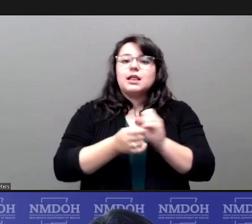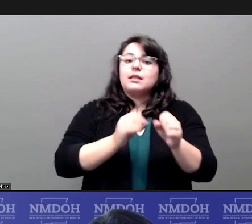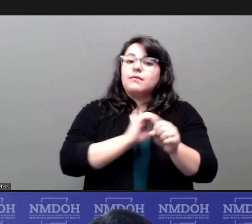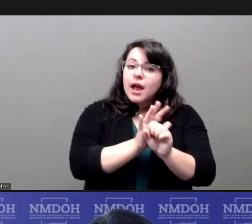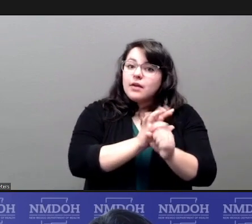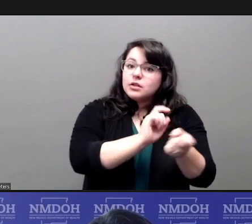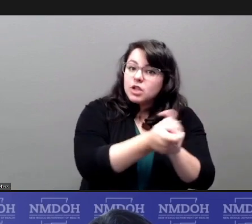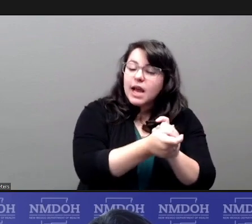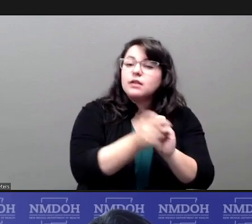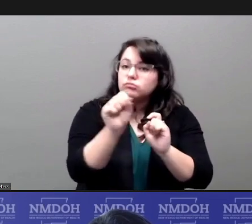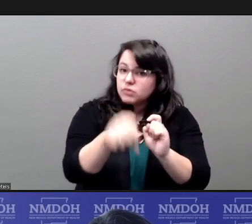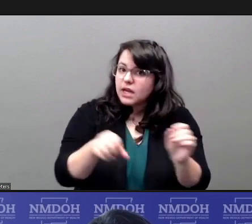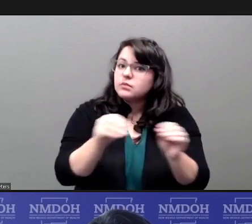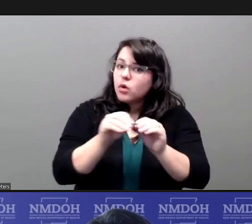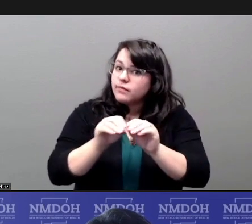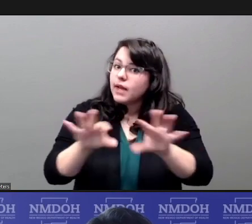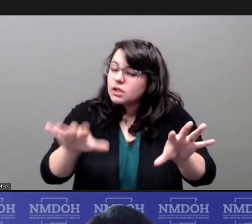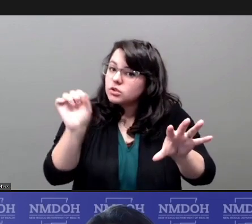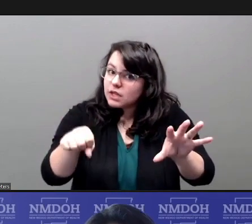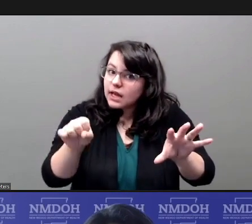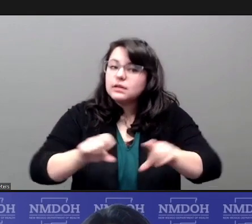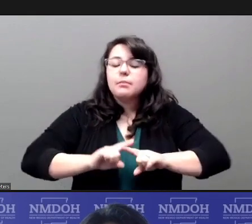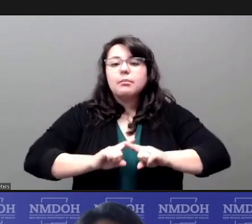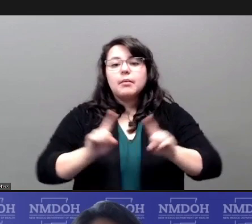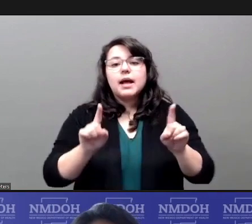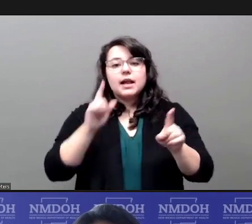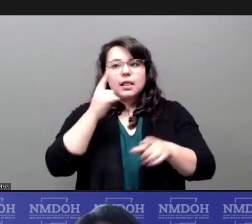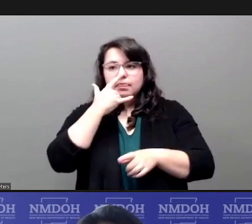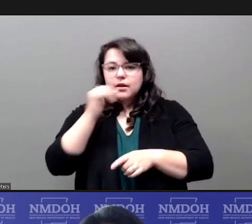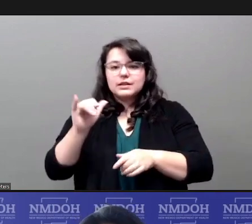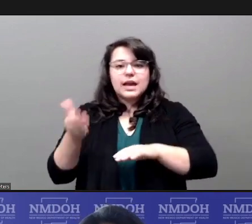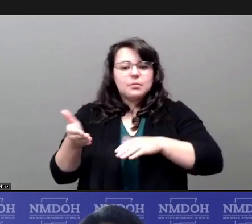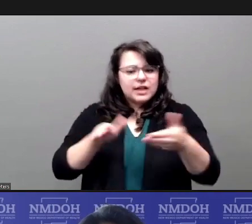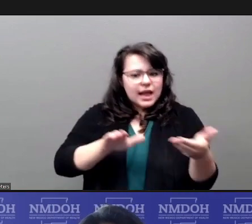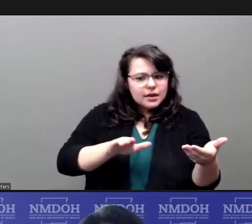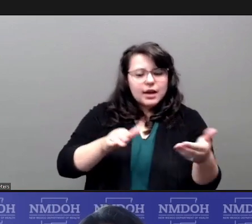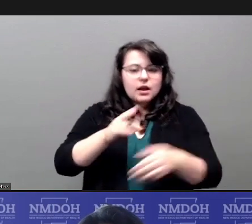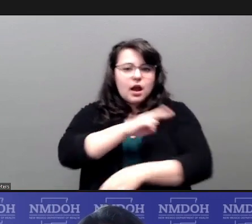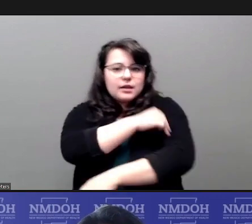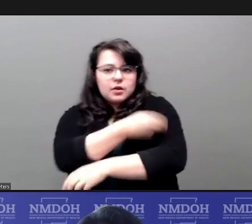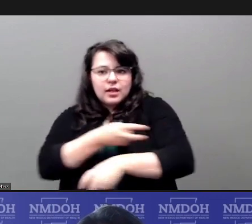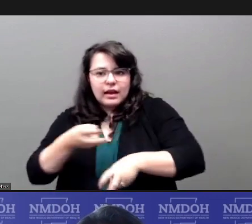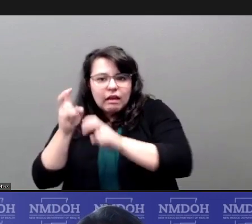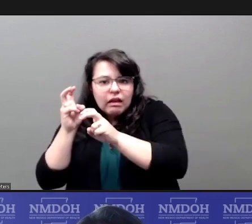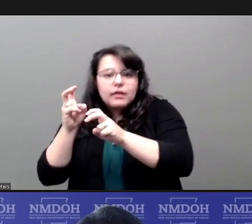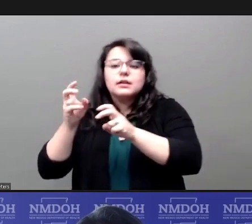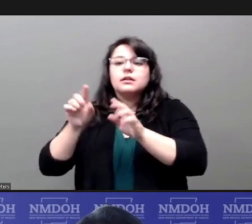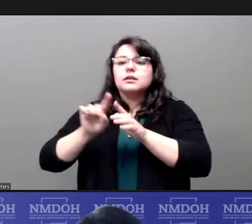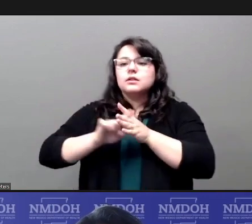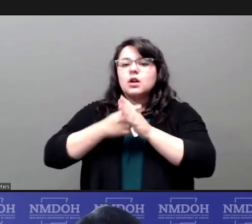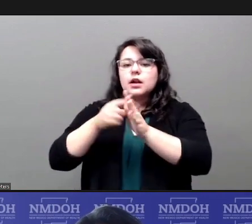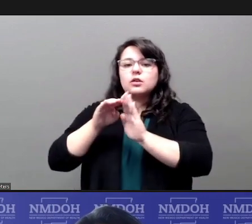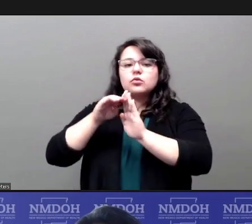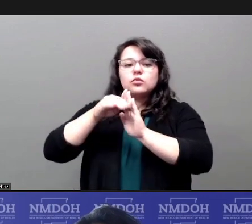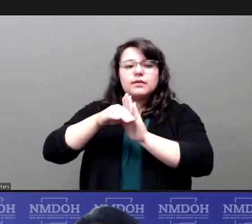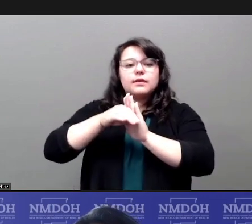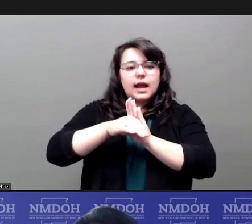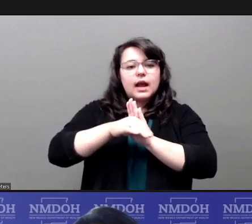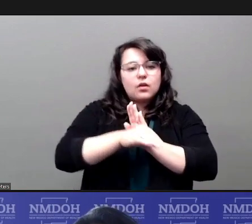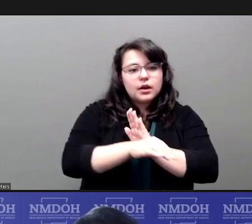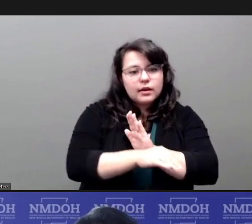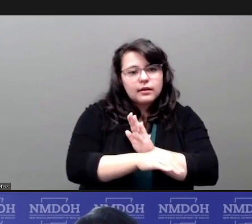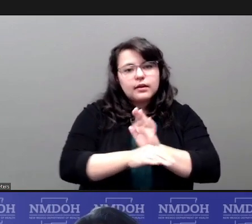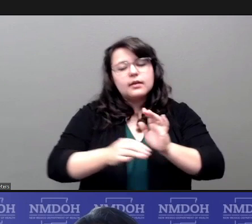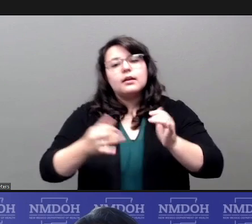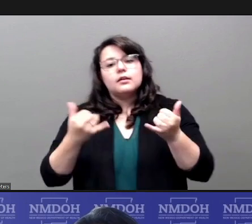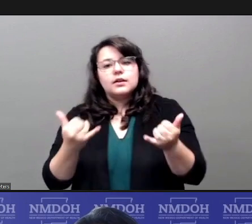infectious, but it looks like the mortality rate and the hospitalization rate are steadily drifting down. So there's a slight diminution